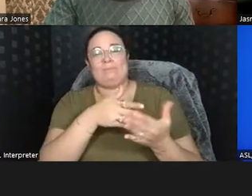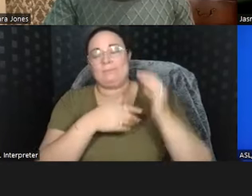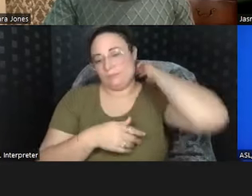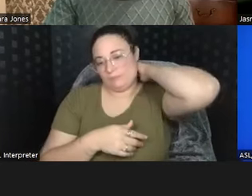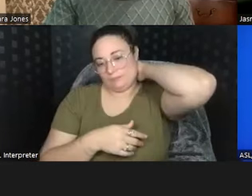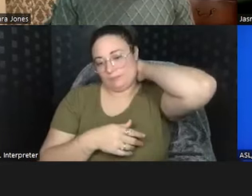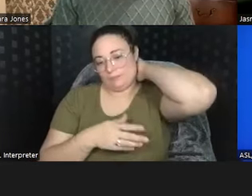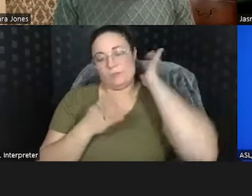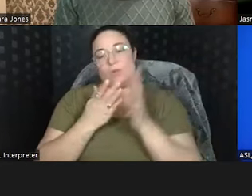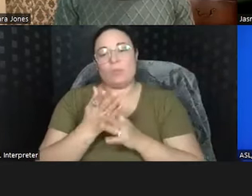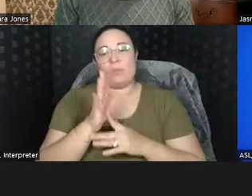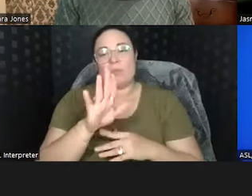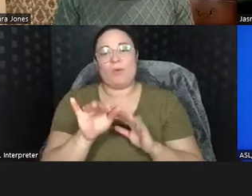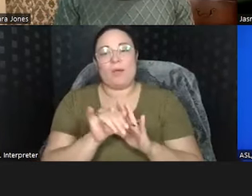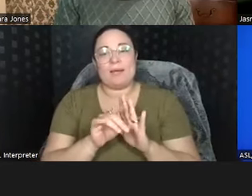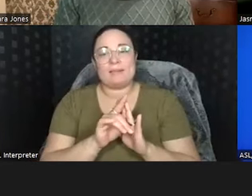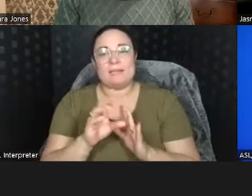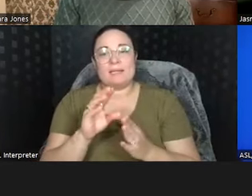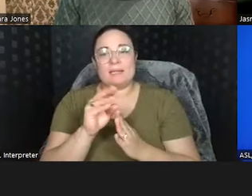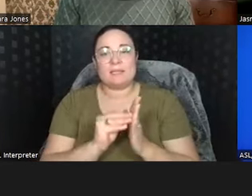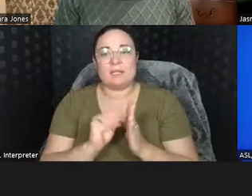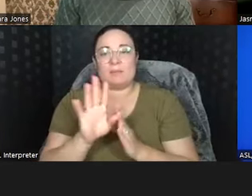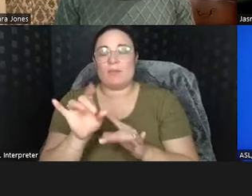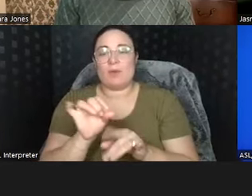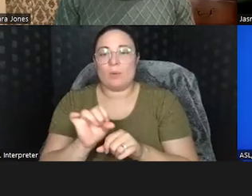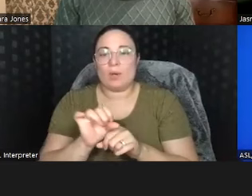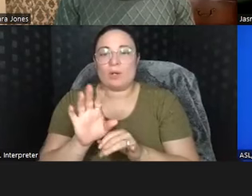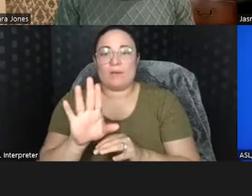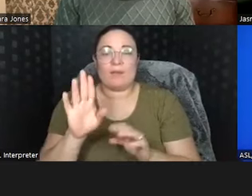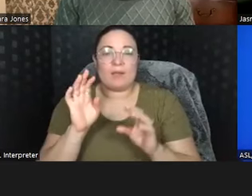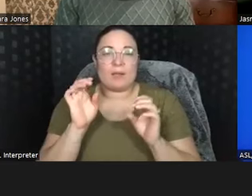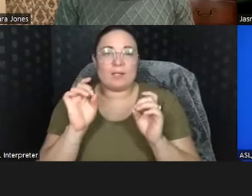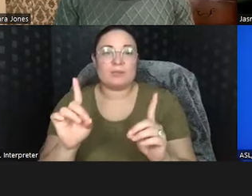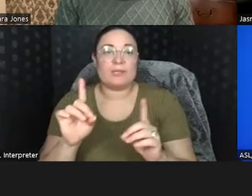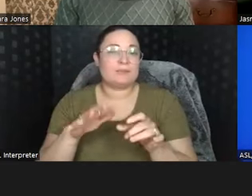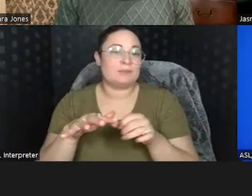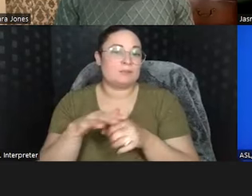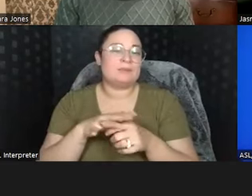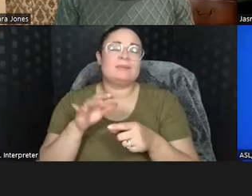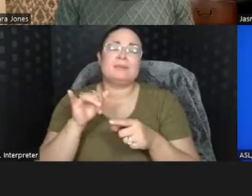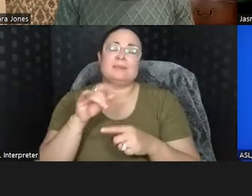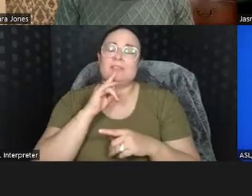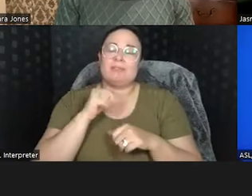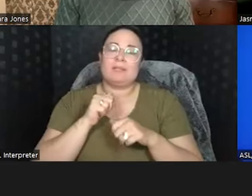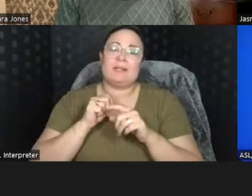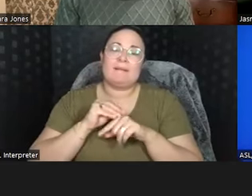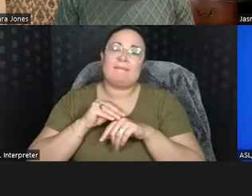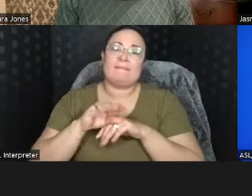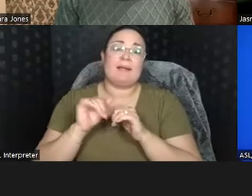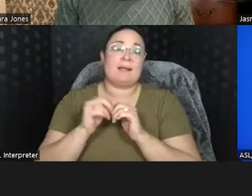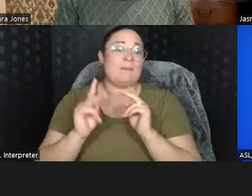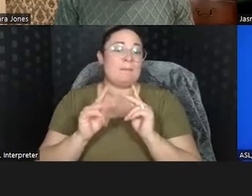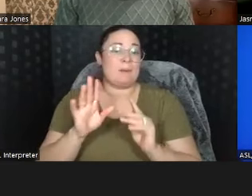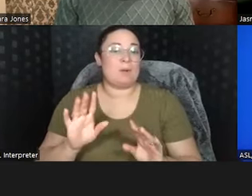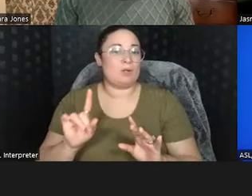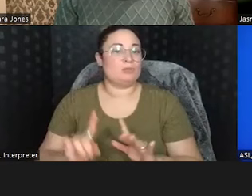through their identity documents, through, you know, their work, you know, their educational spaces. And that really affects how people can show up in these